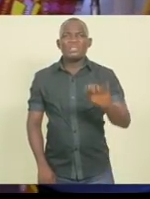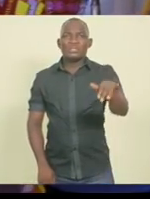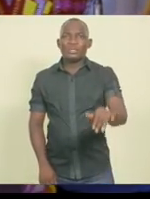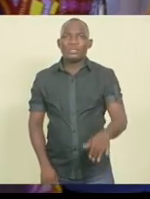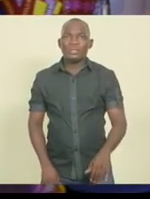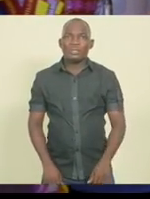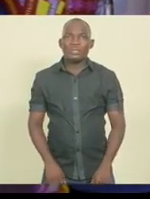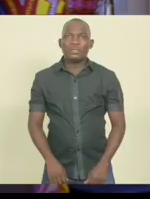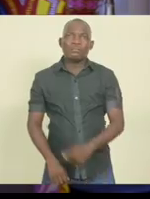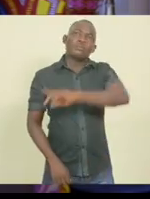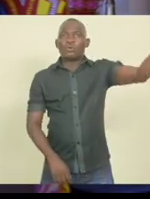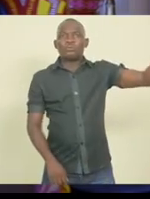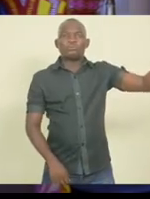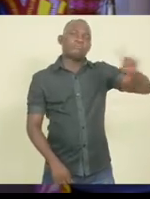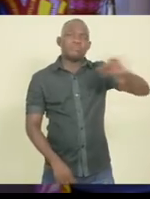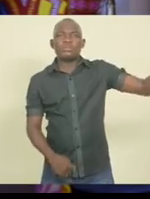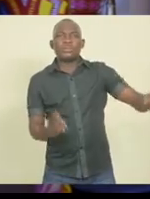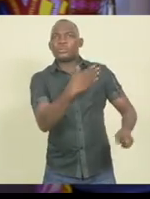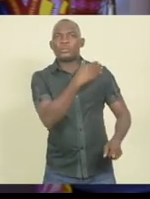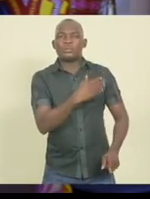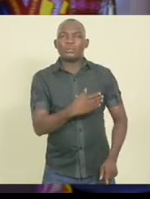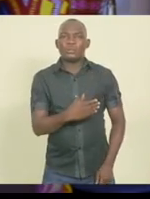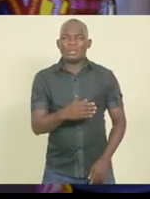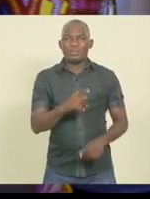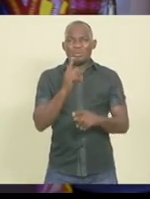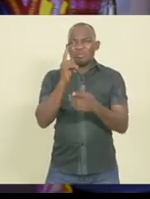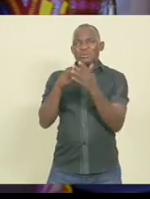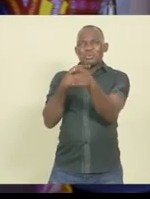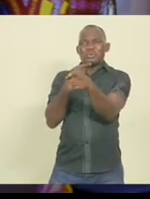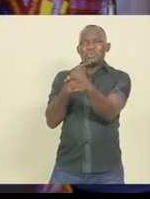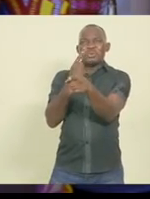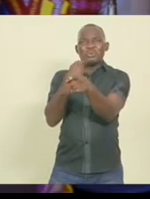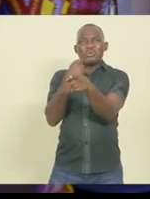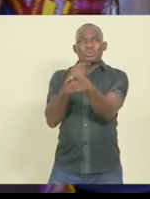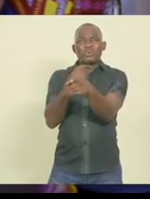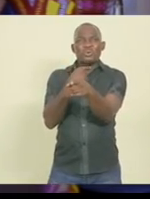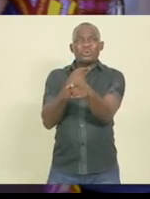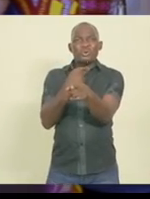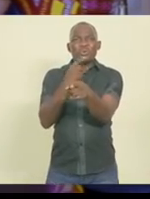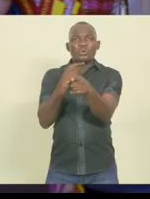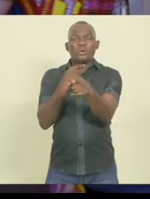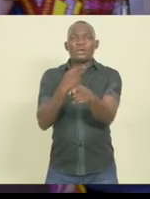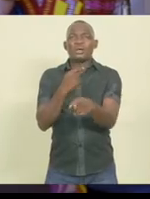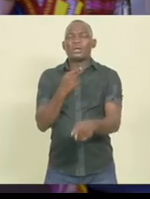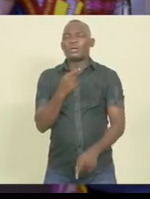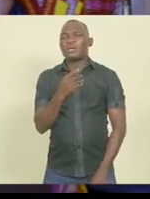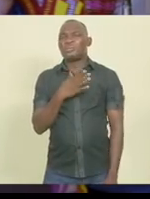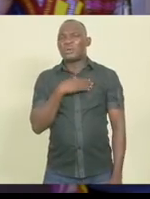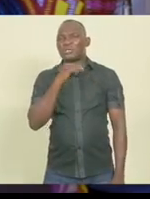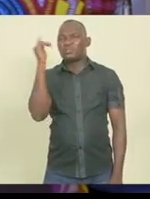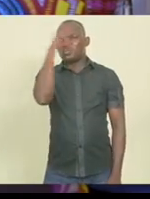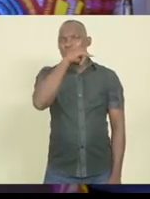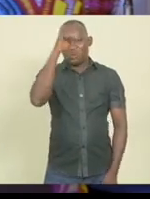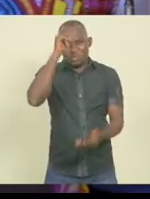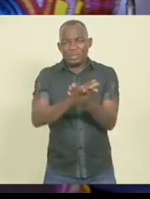Fifi, get up. Let's go. But who is he? The one who my idiot husband.